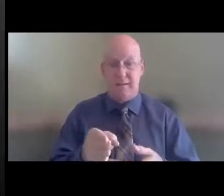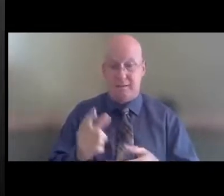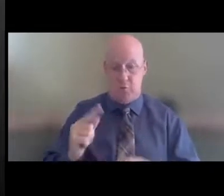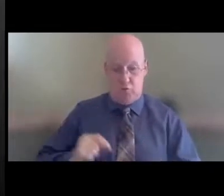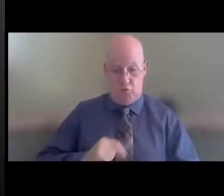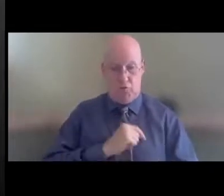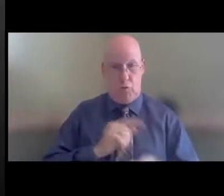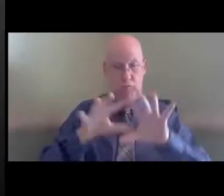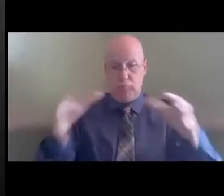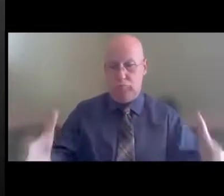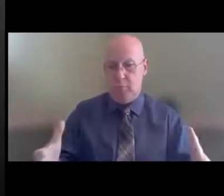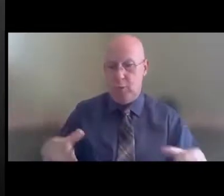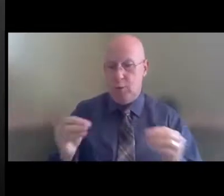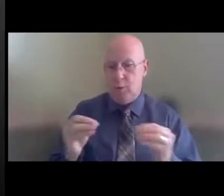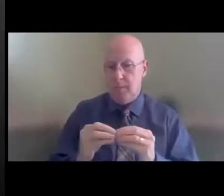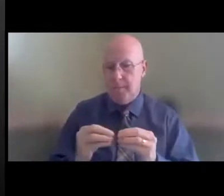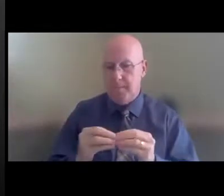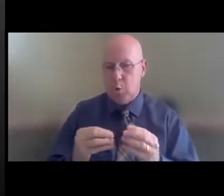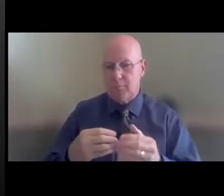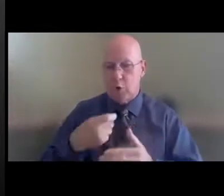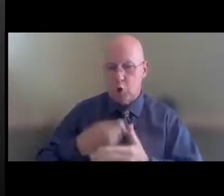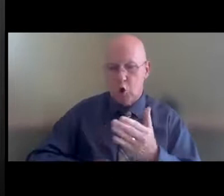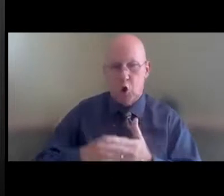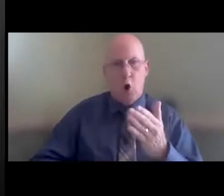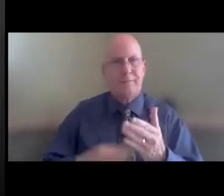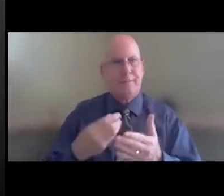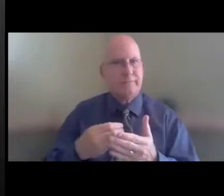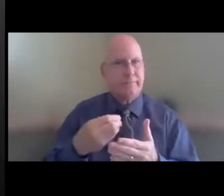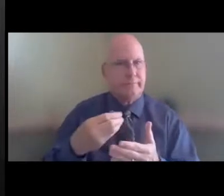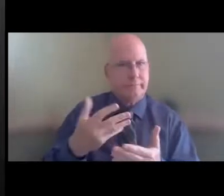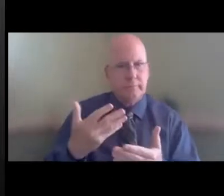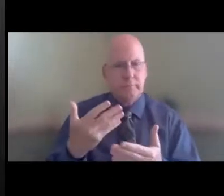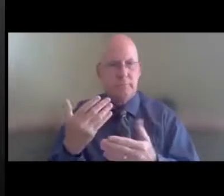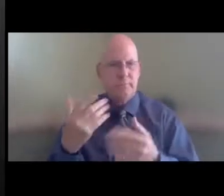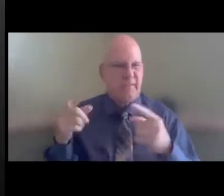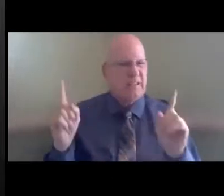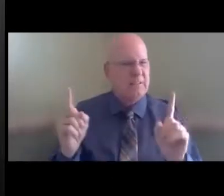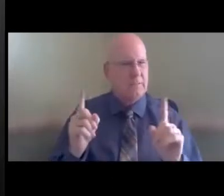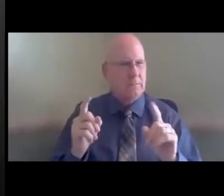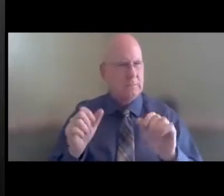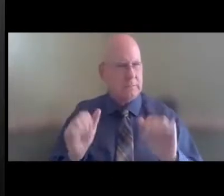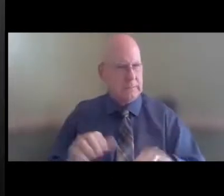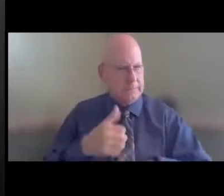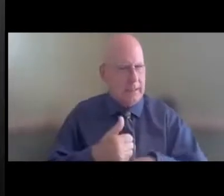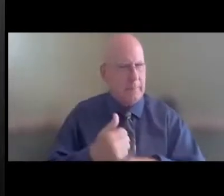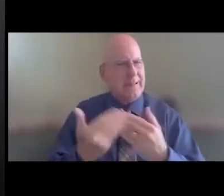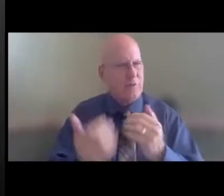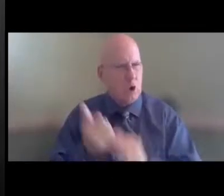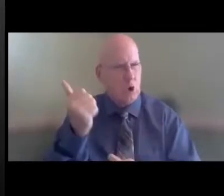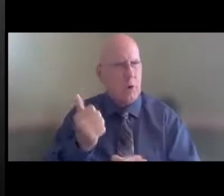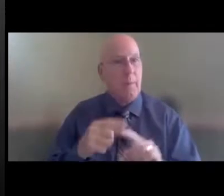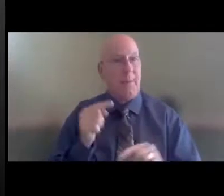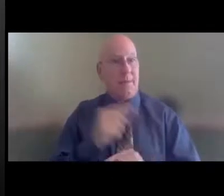can be more cost effective. They're much less expensive to set up and to administer, but generally speaking, these